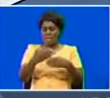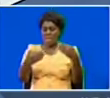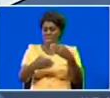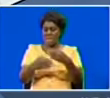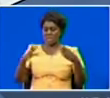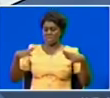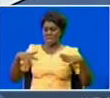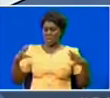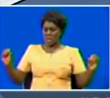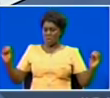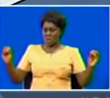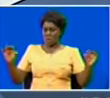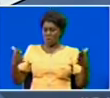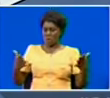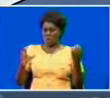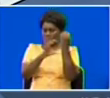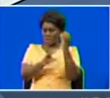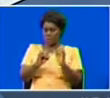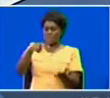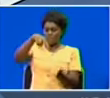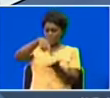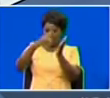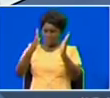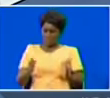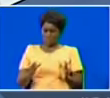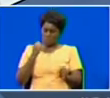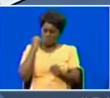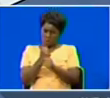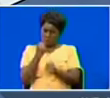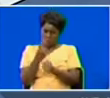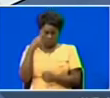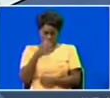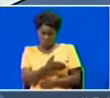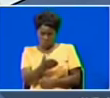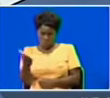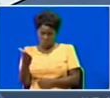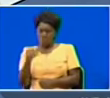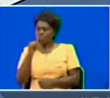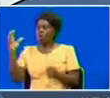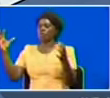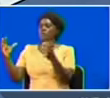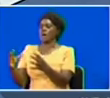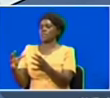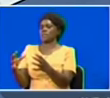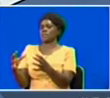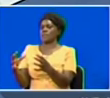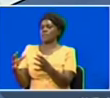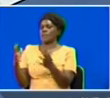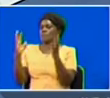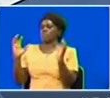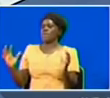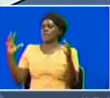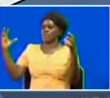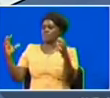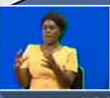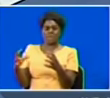Starehe or build this country. The aspirant is the one who's going to work for you, the person who wins, not the party. So this thing about big parties is you actually